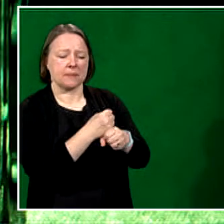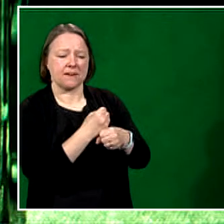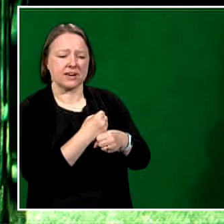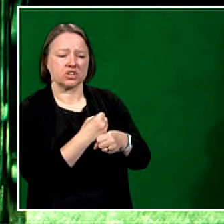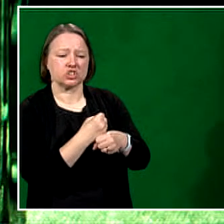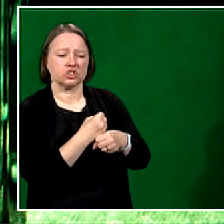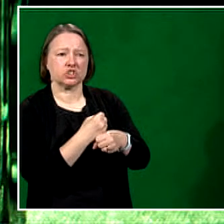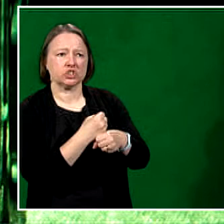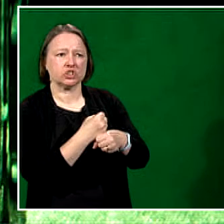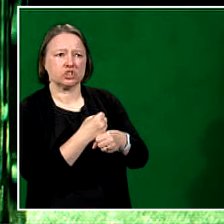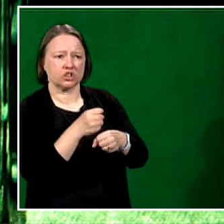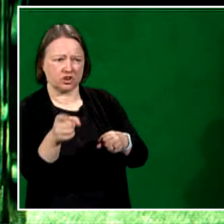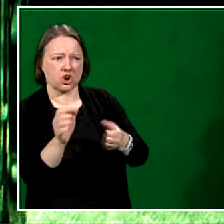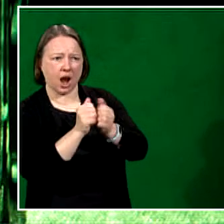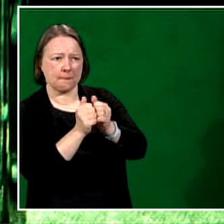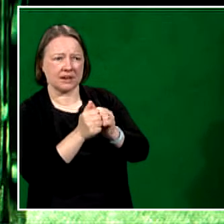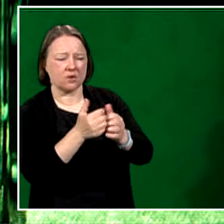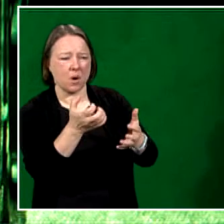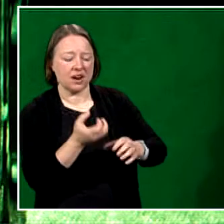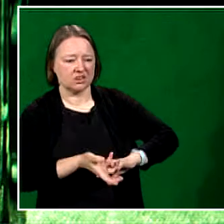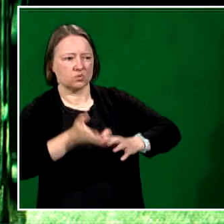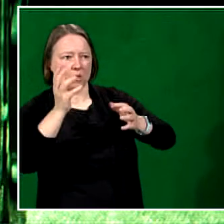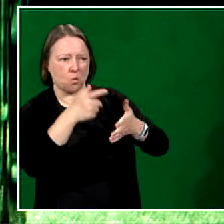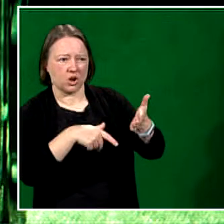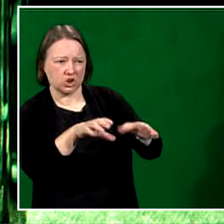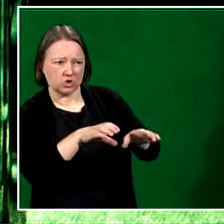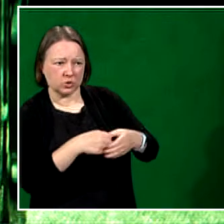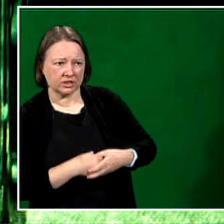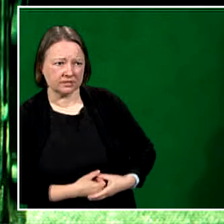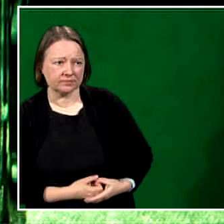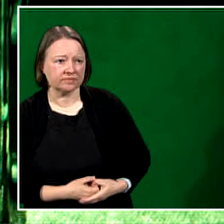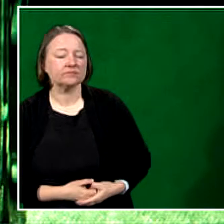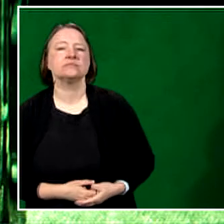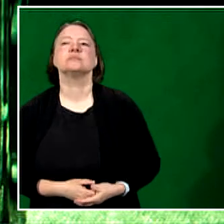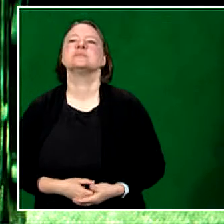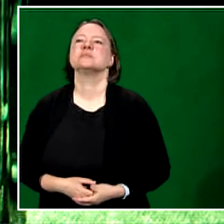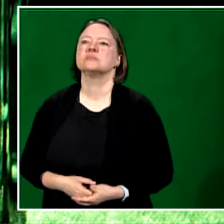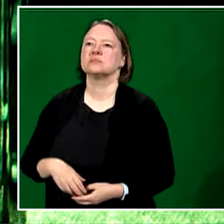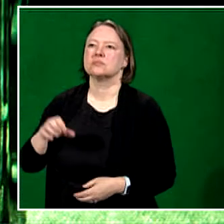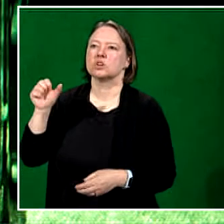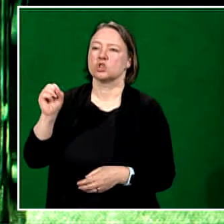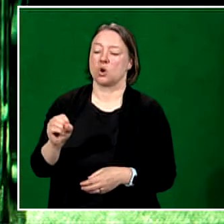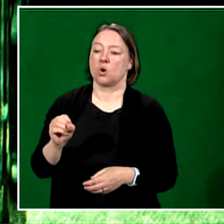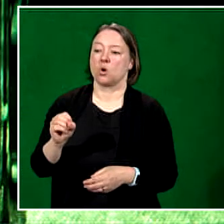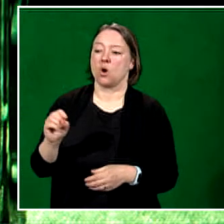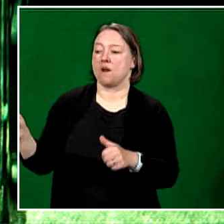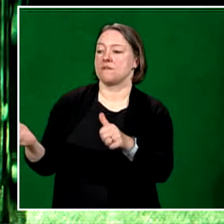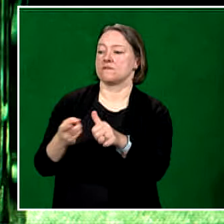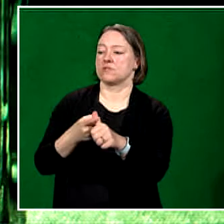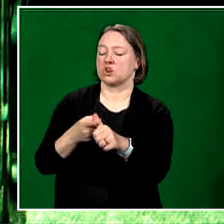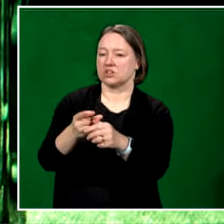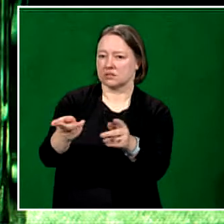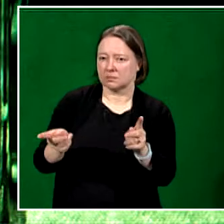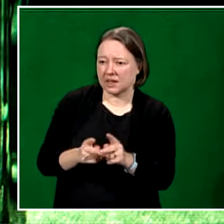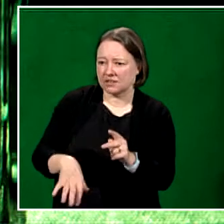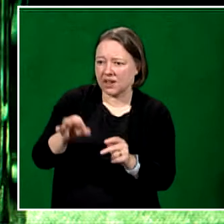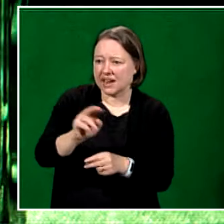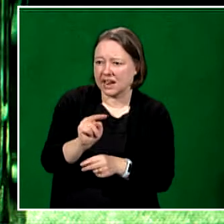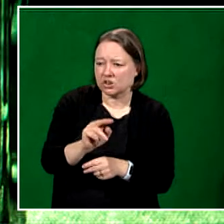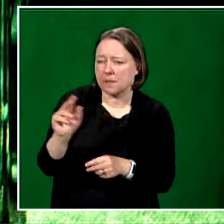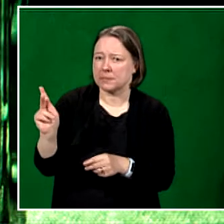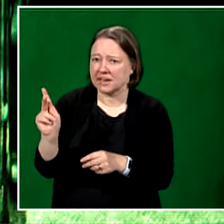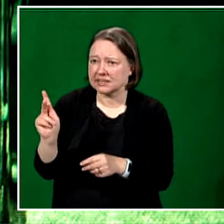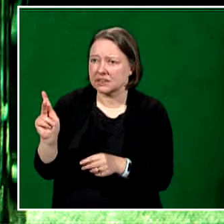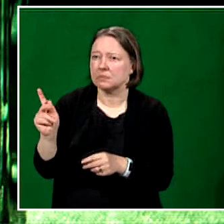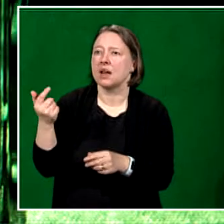manufacturers want to disrupt what you're doing? So for the source of nitrogen and potassium as well,